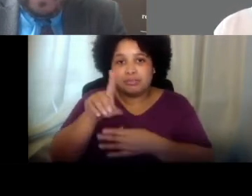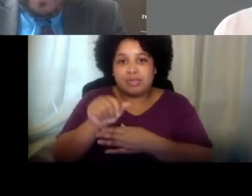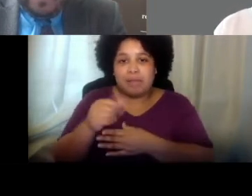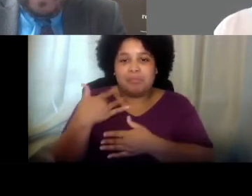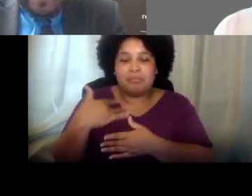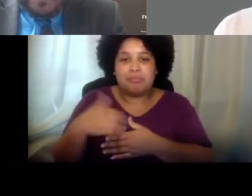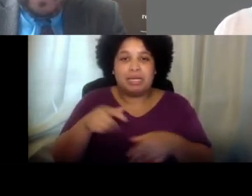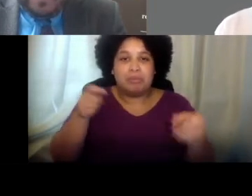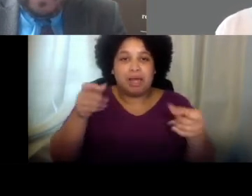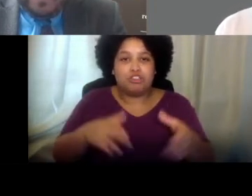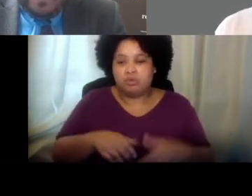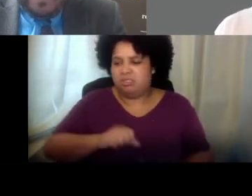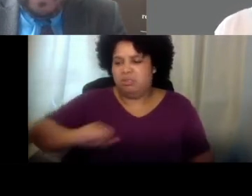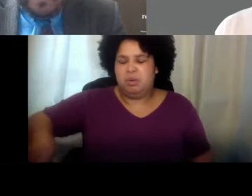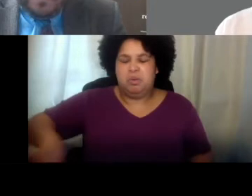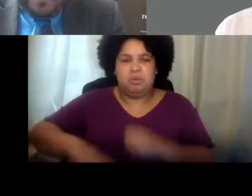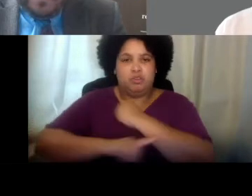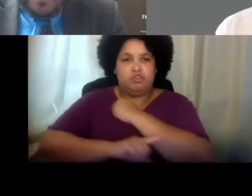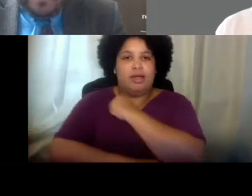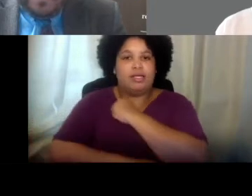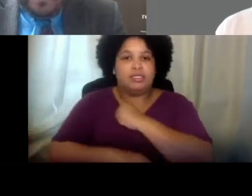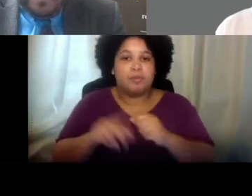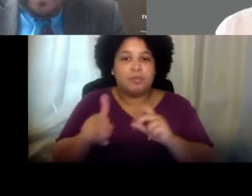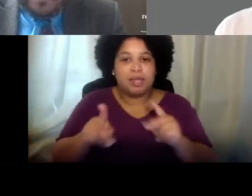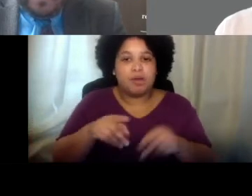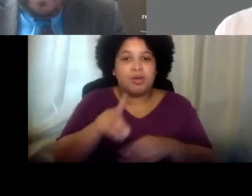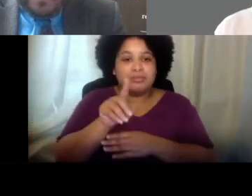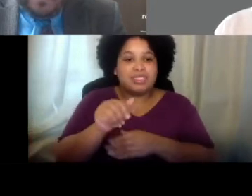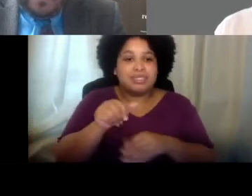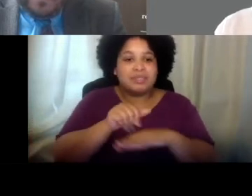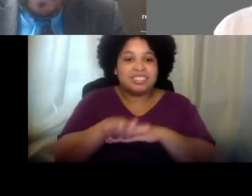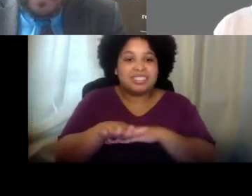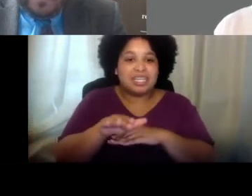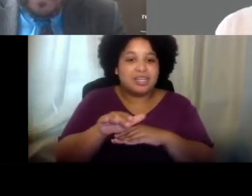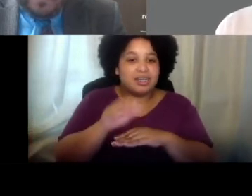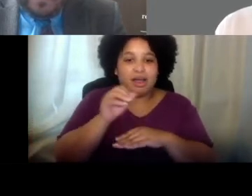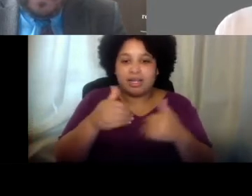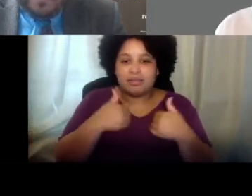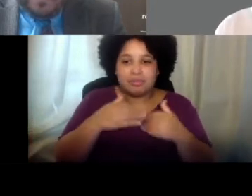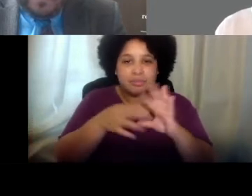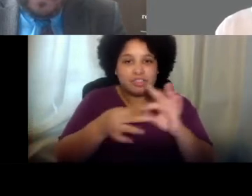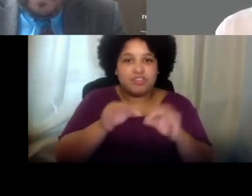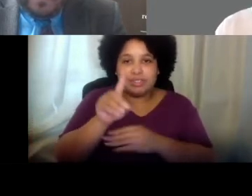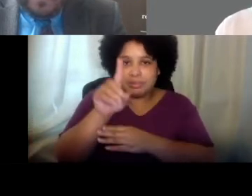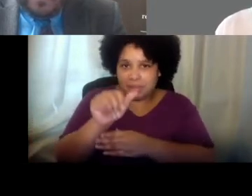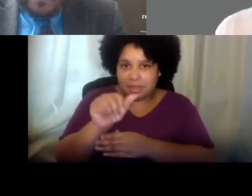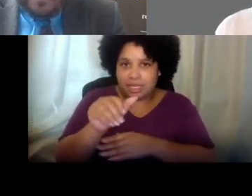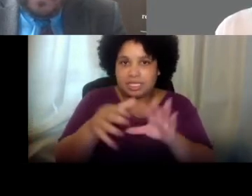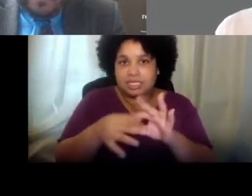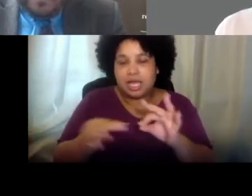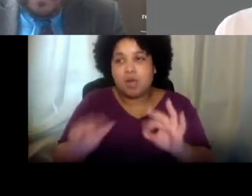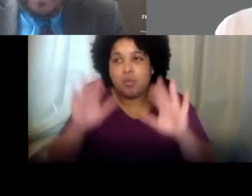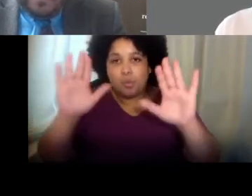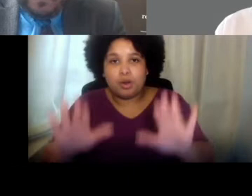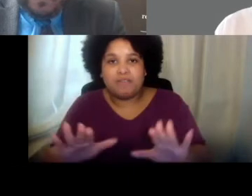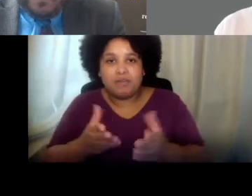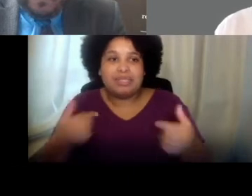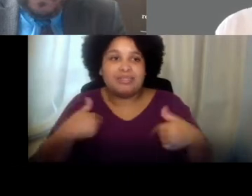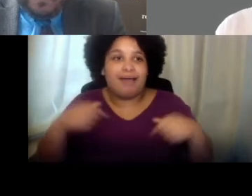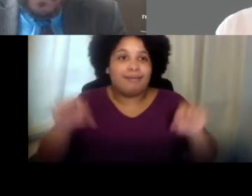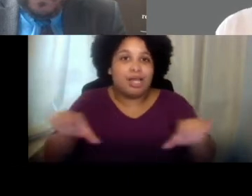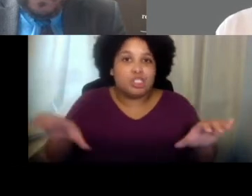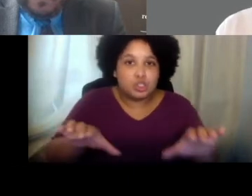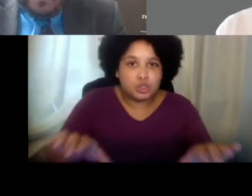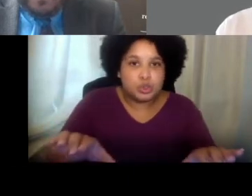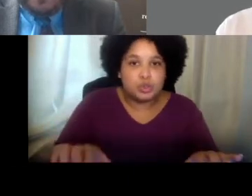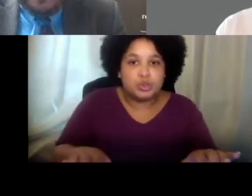out. So people with disabilities send in a bio without that, and they say all the wonderful things they can do. When they